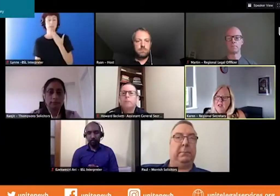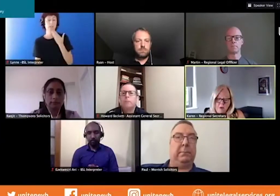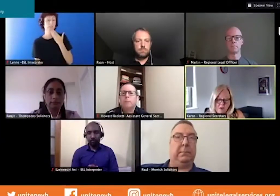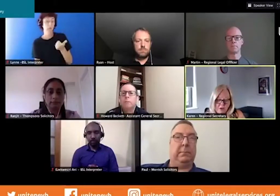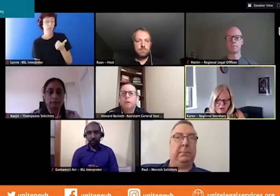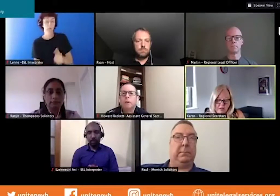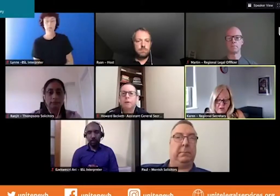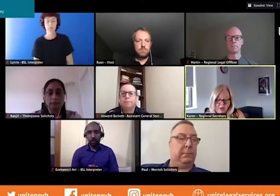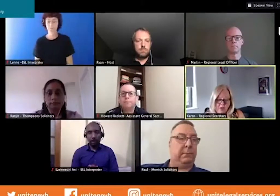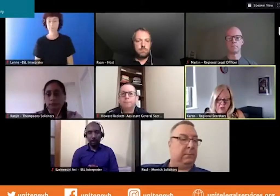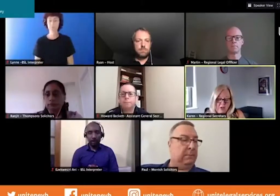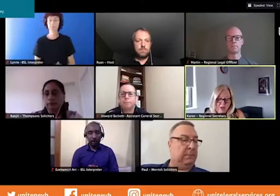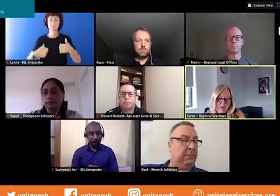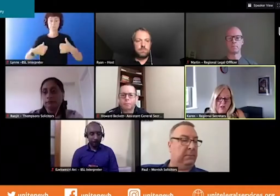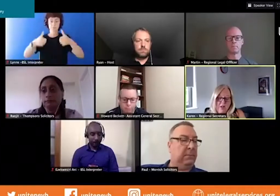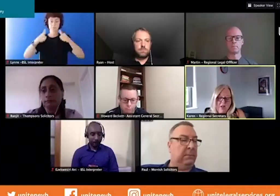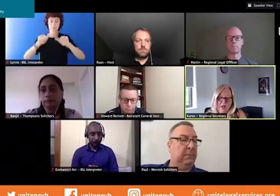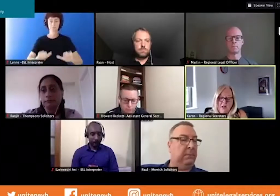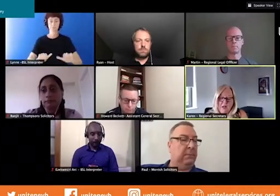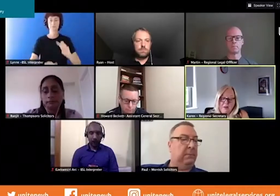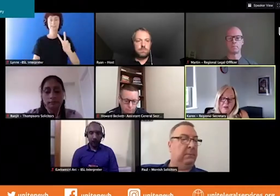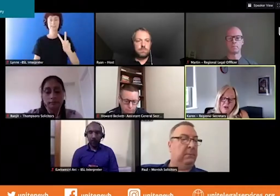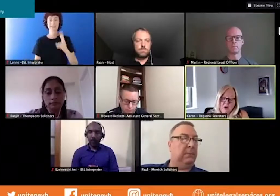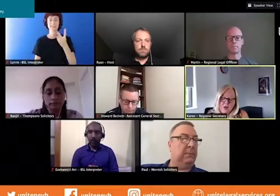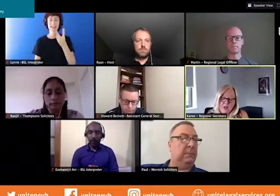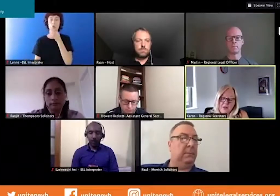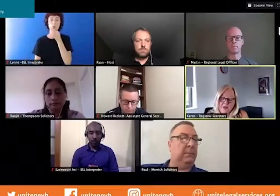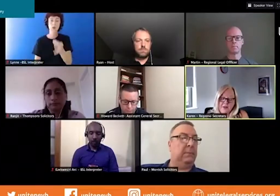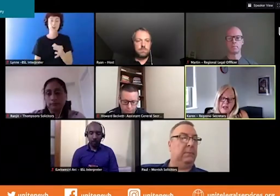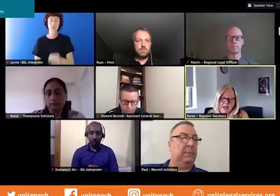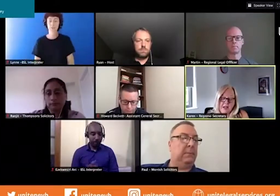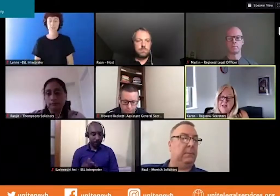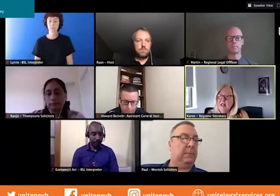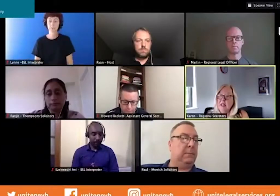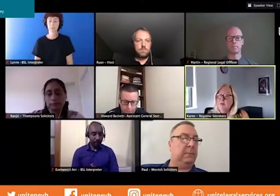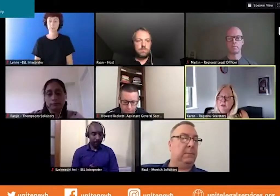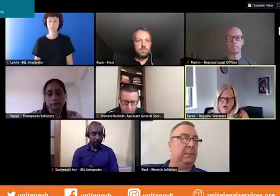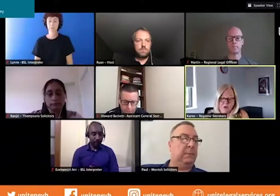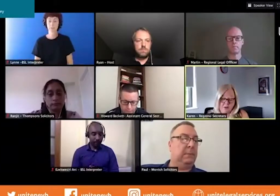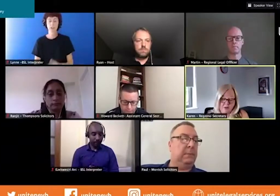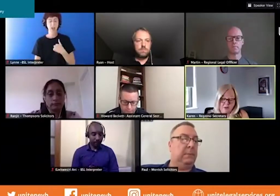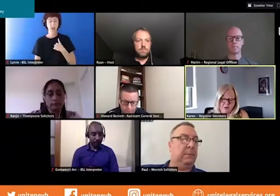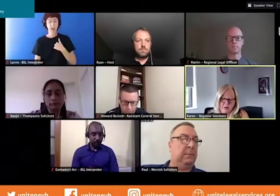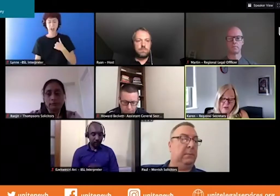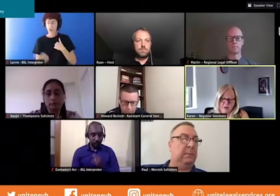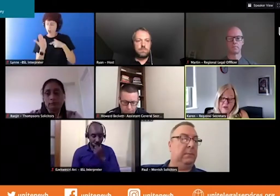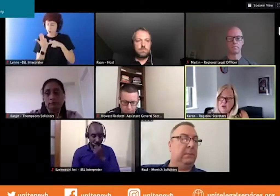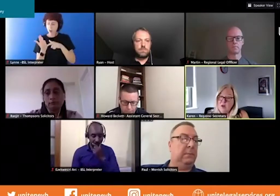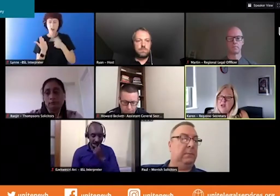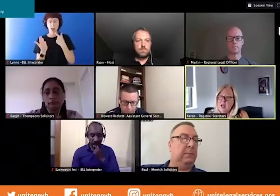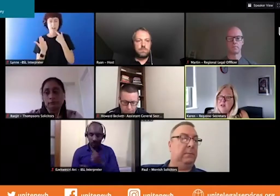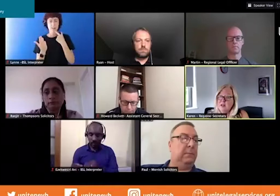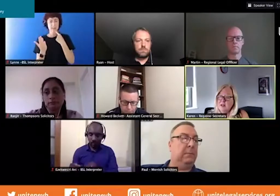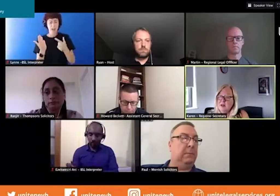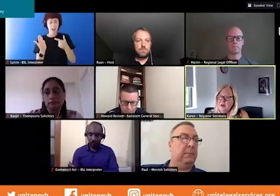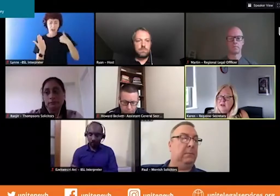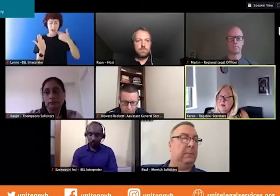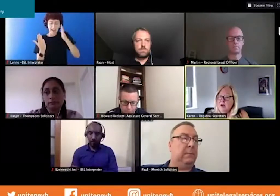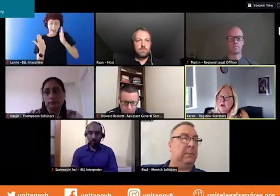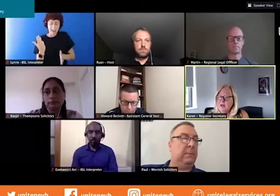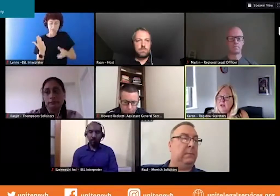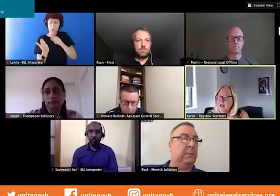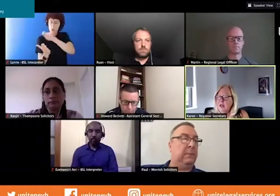Let's move on to our second question. I've been told that I have to sign a settlement agreement. What is that? Quite a